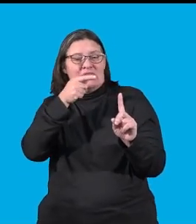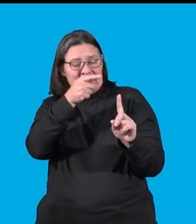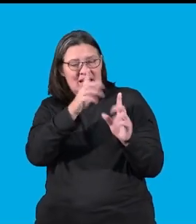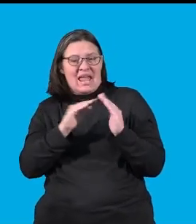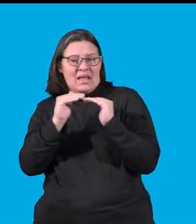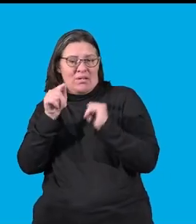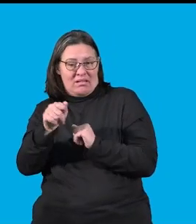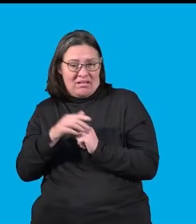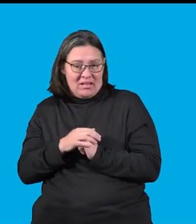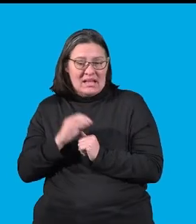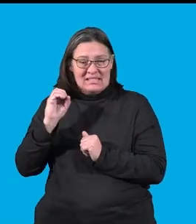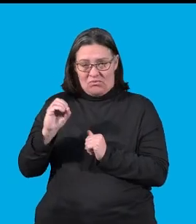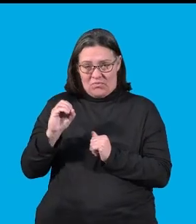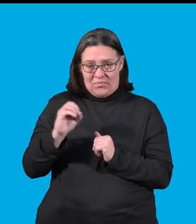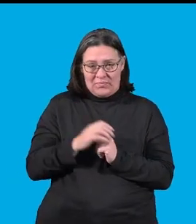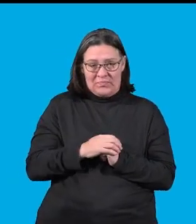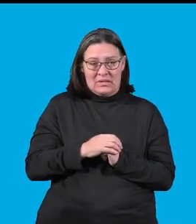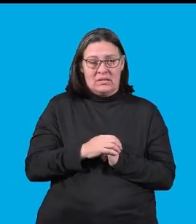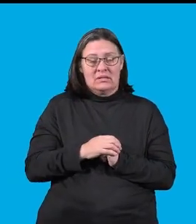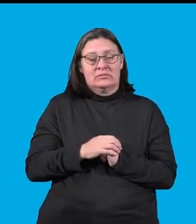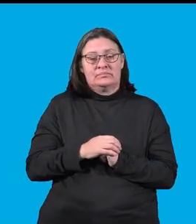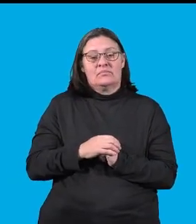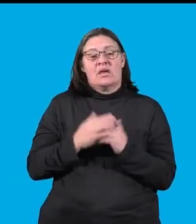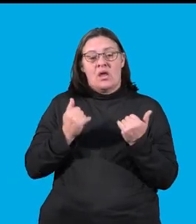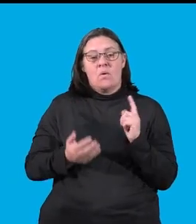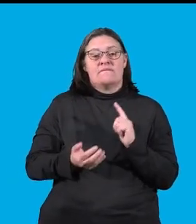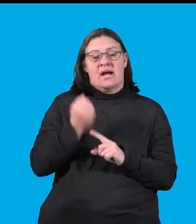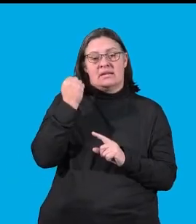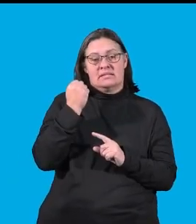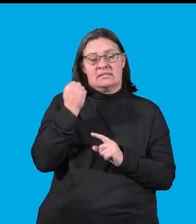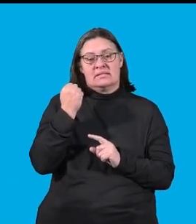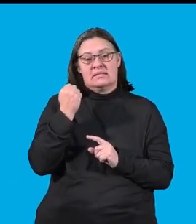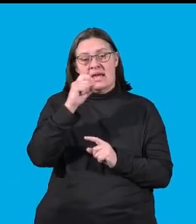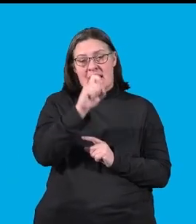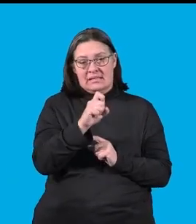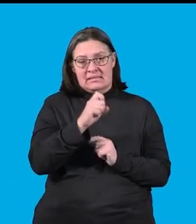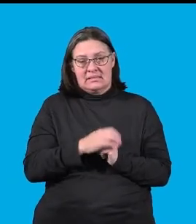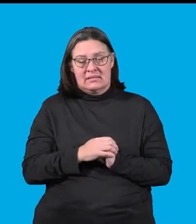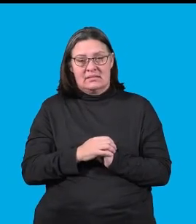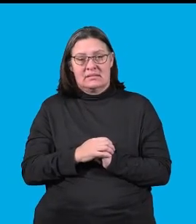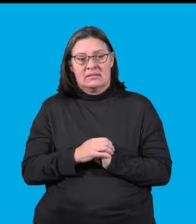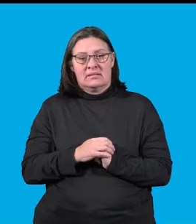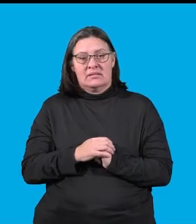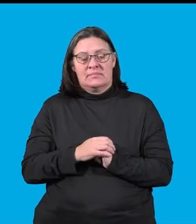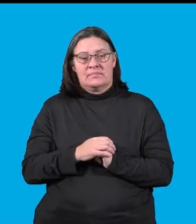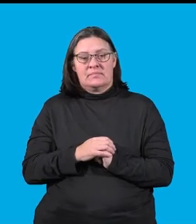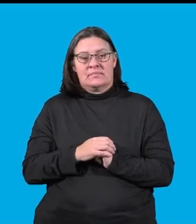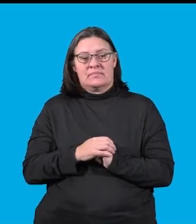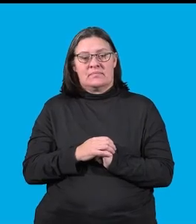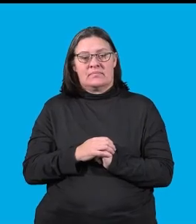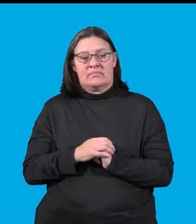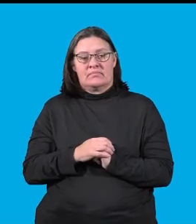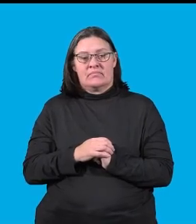your second derivative is equal to 0. So it's now simply finding x,